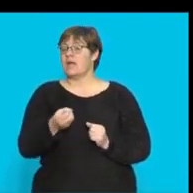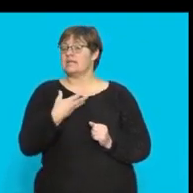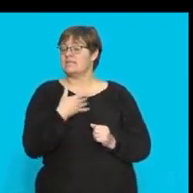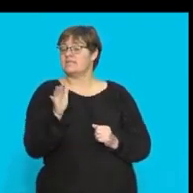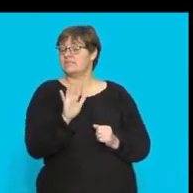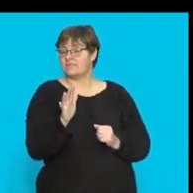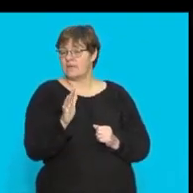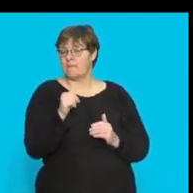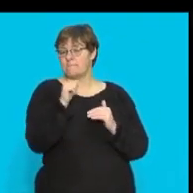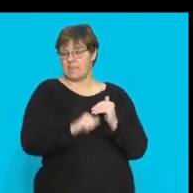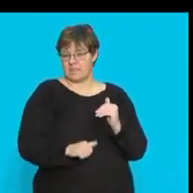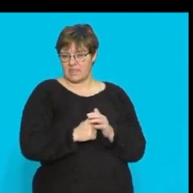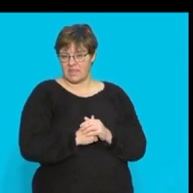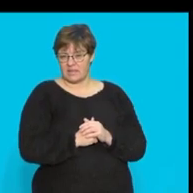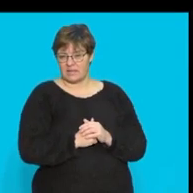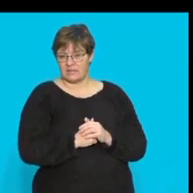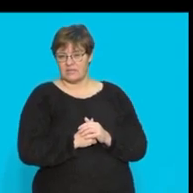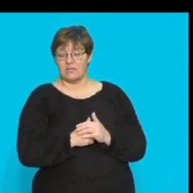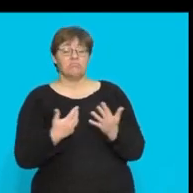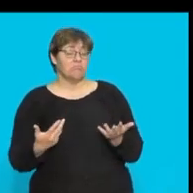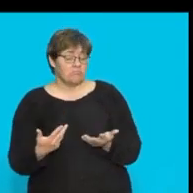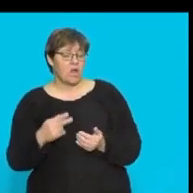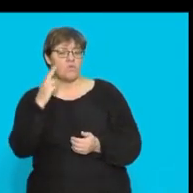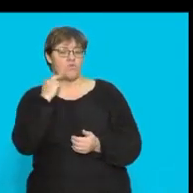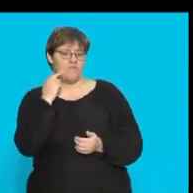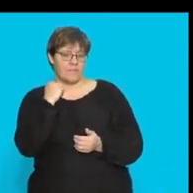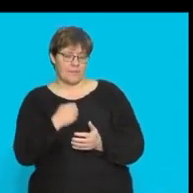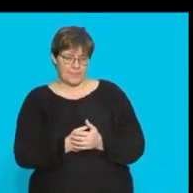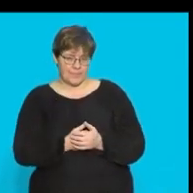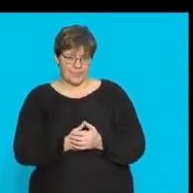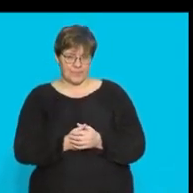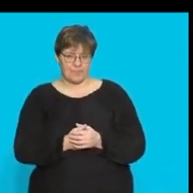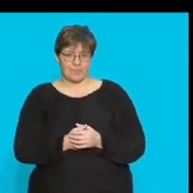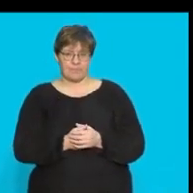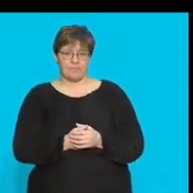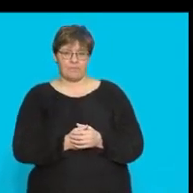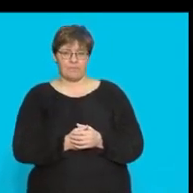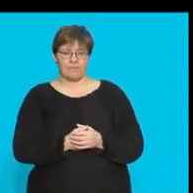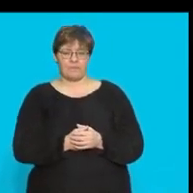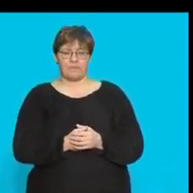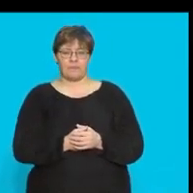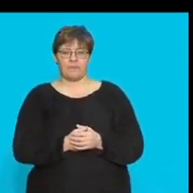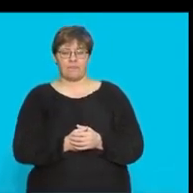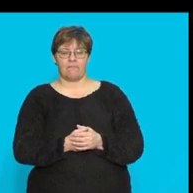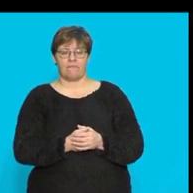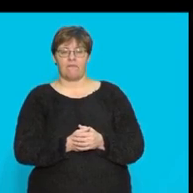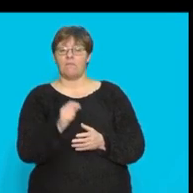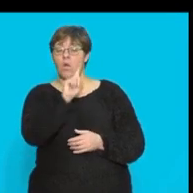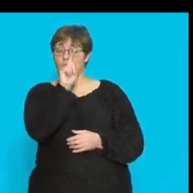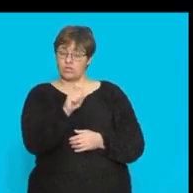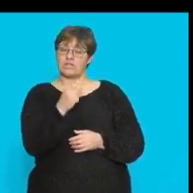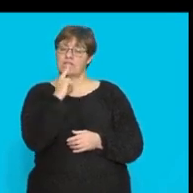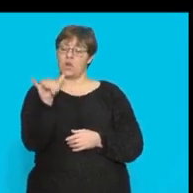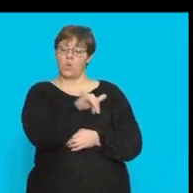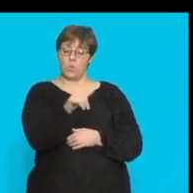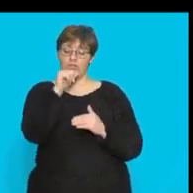a month. And that is going to be November. So if we go back to our question, which